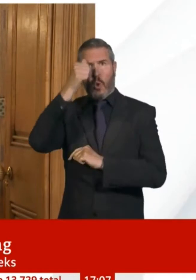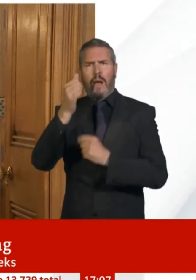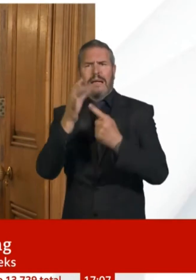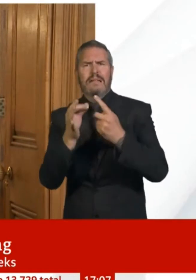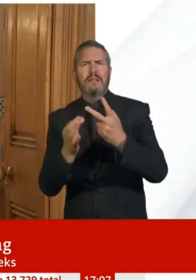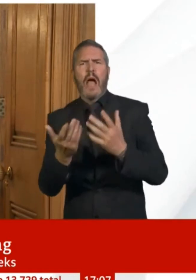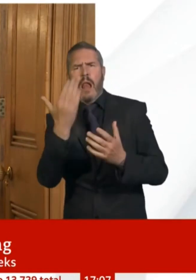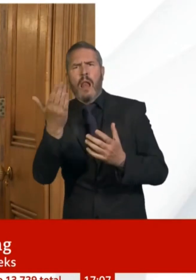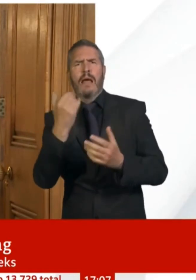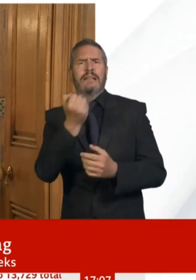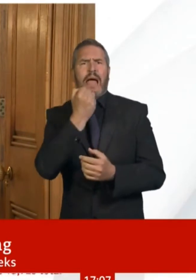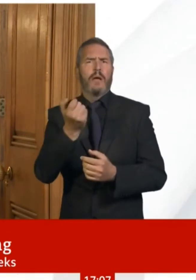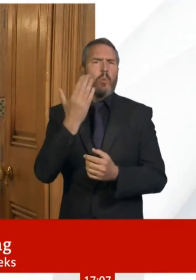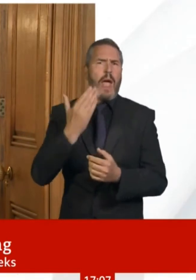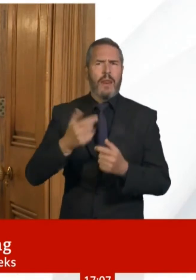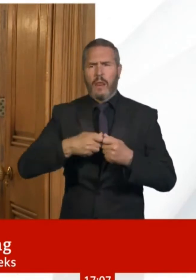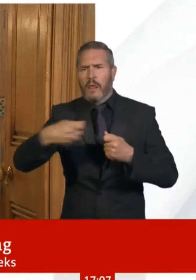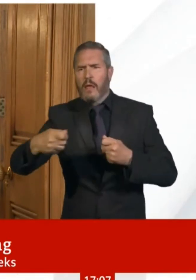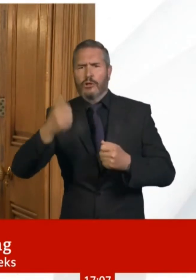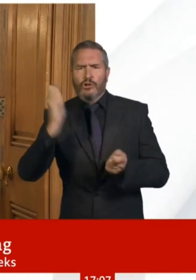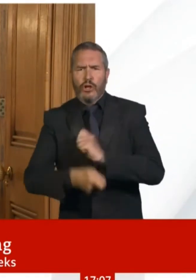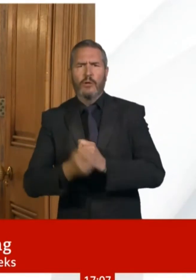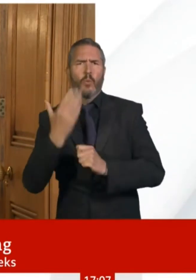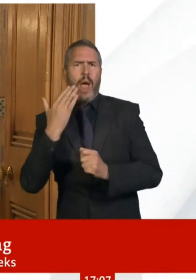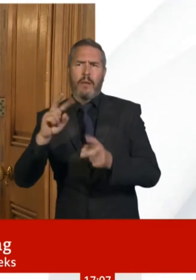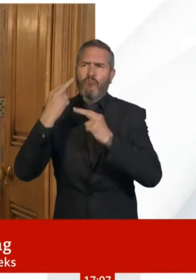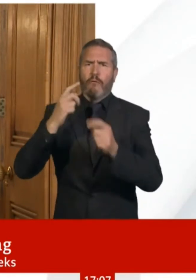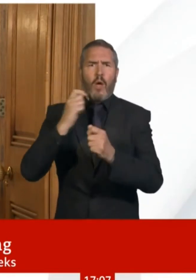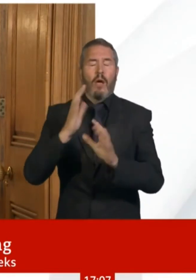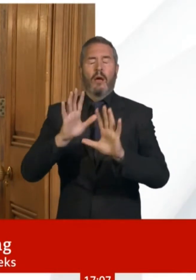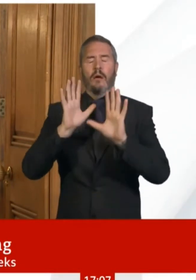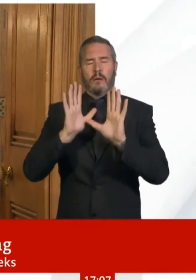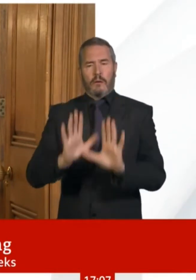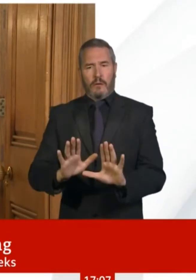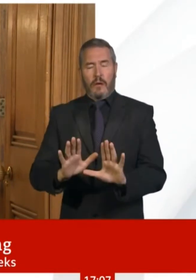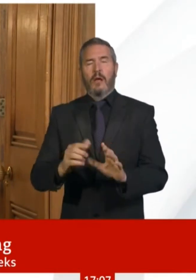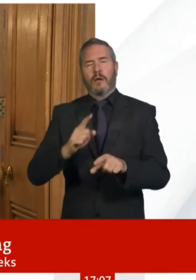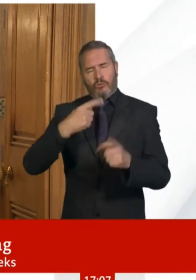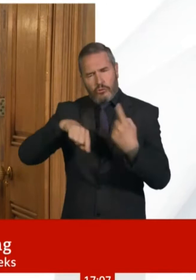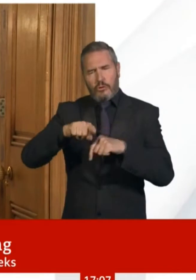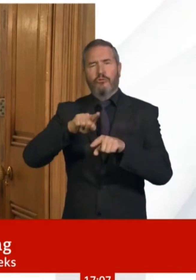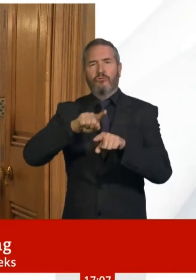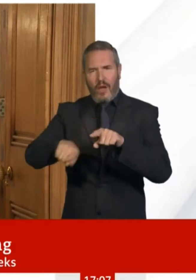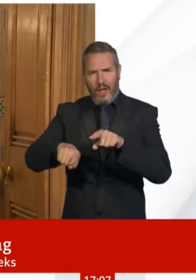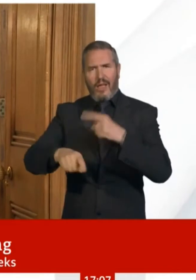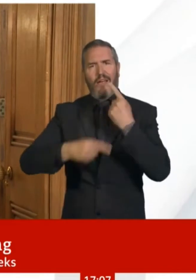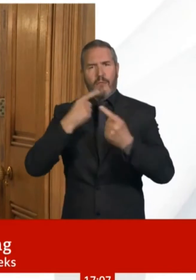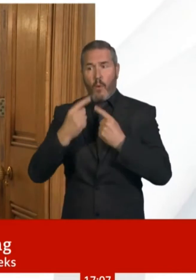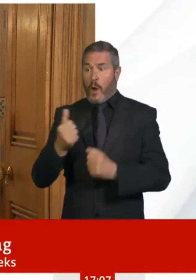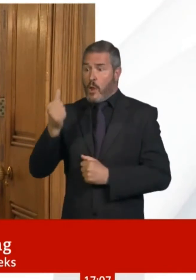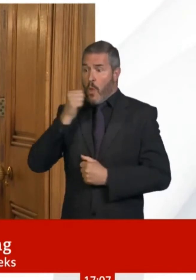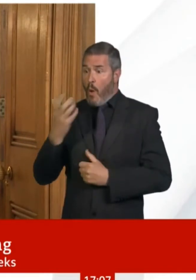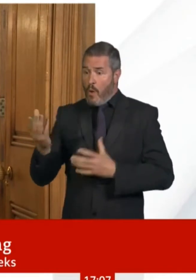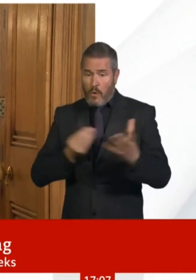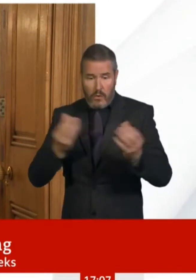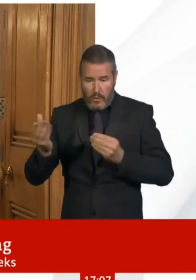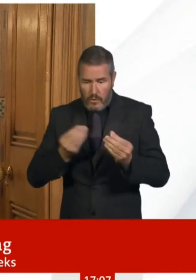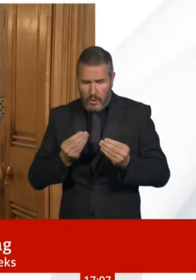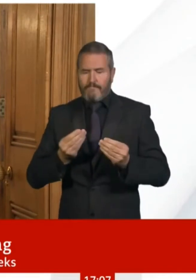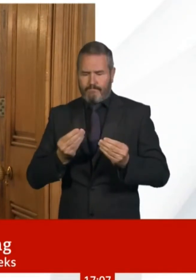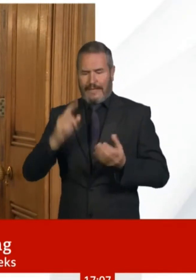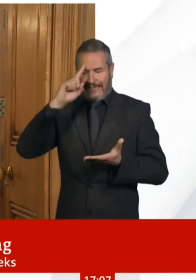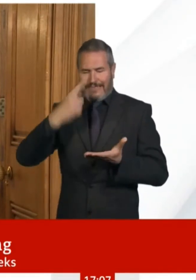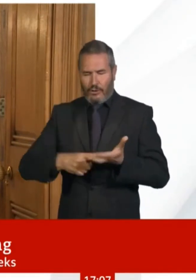for exact dates on what will happen next and when. So we're being as open as we responsibly can at this